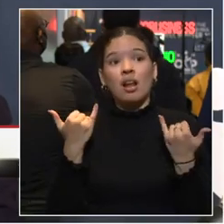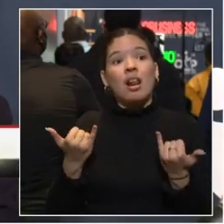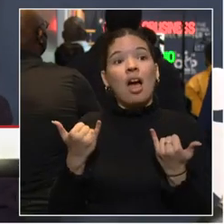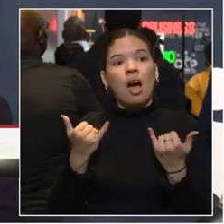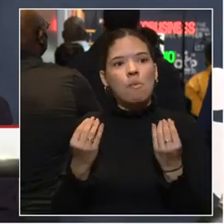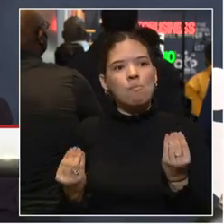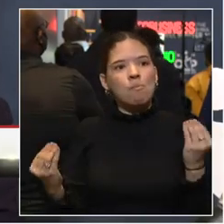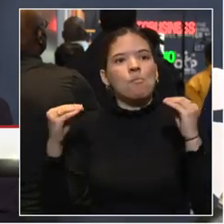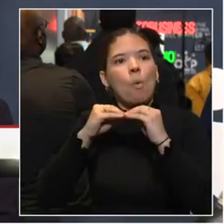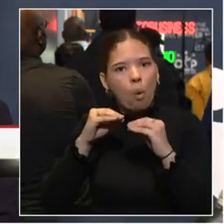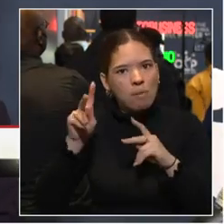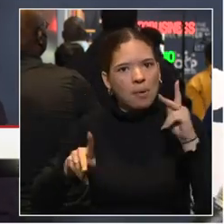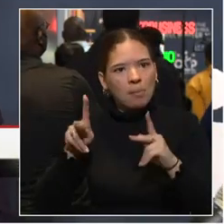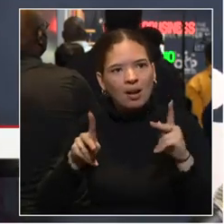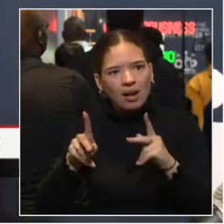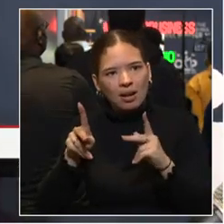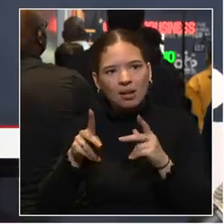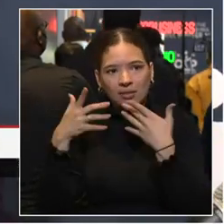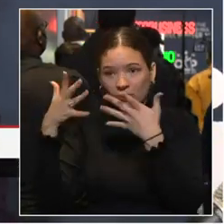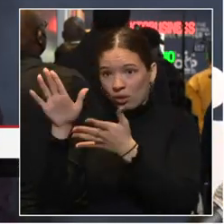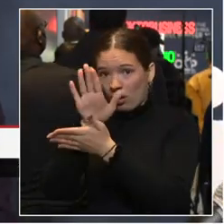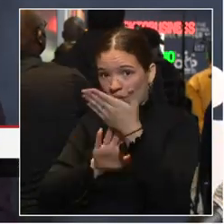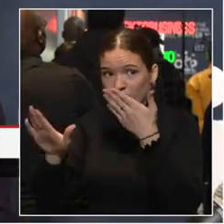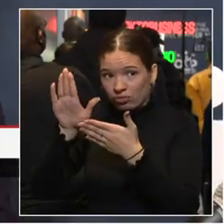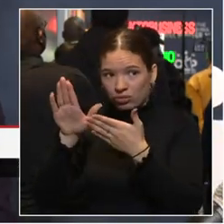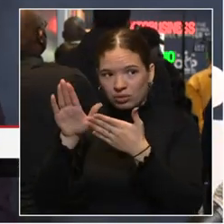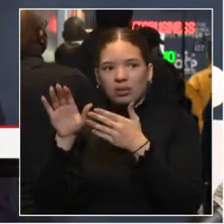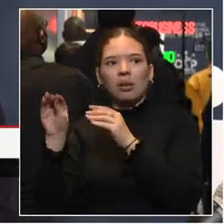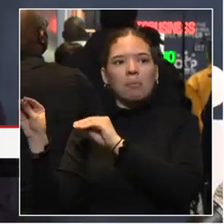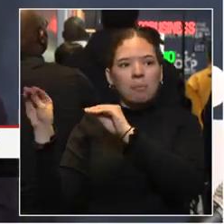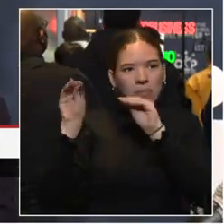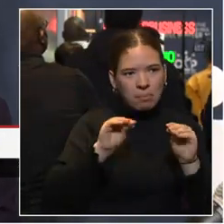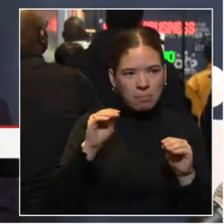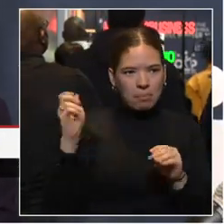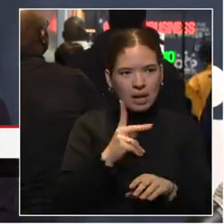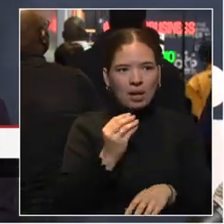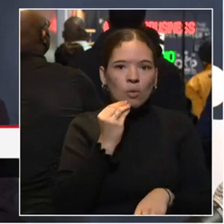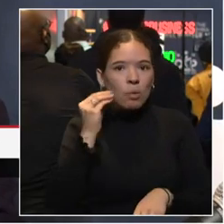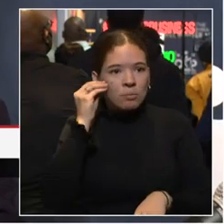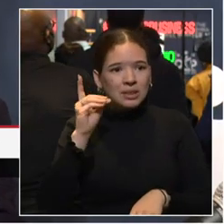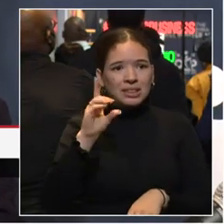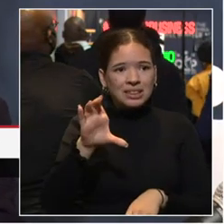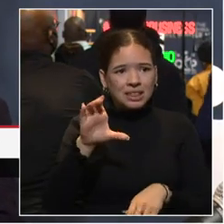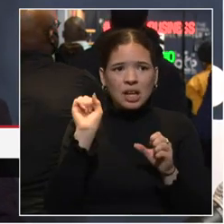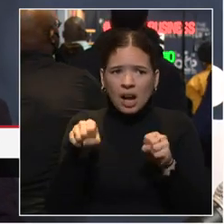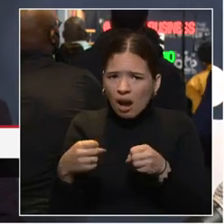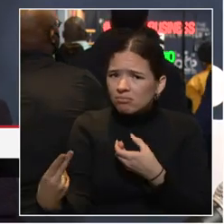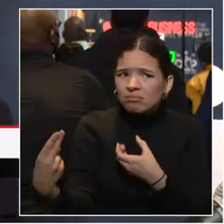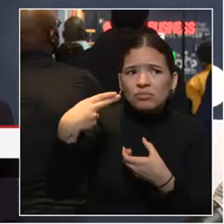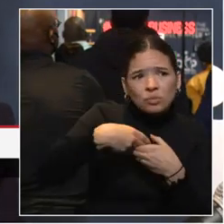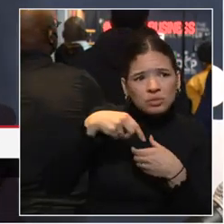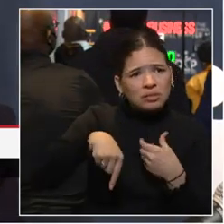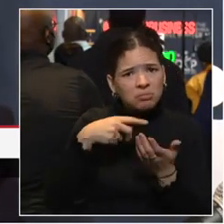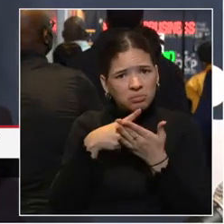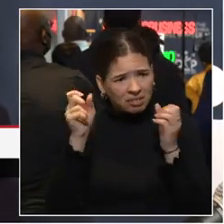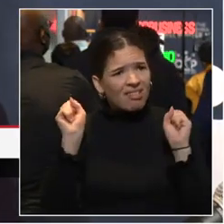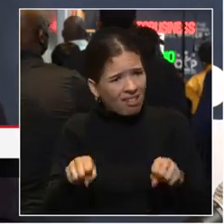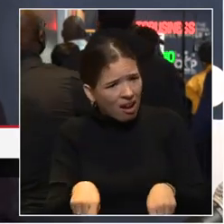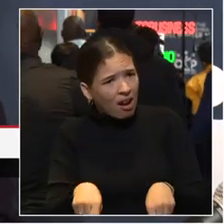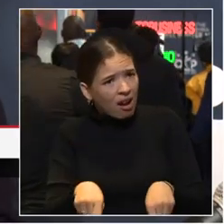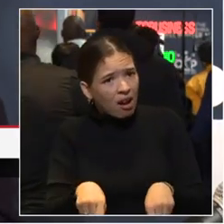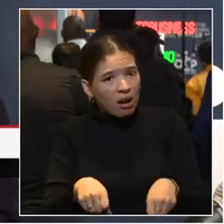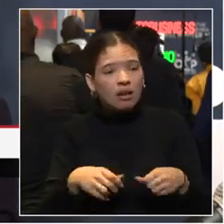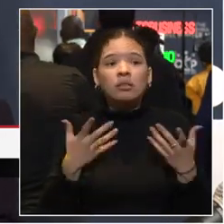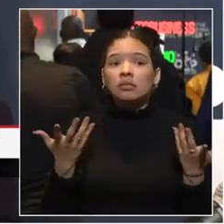from college, they can still participate in the program, or young people who never left DC